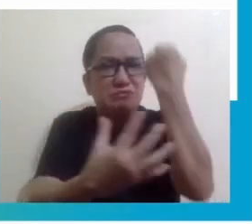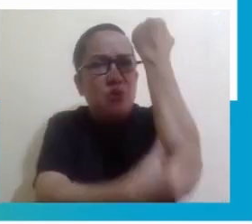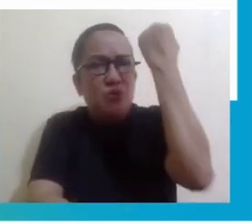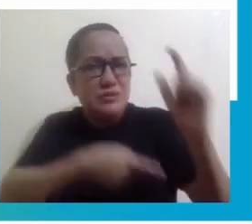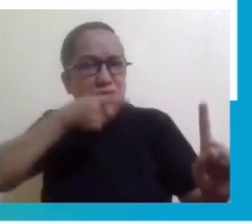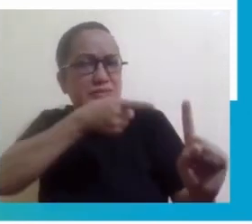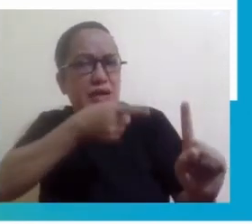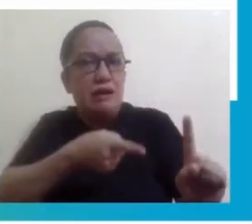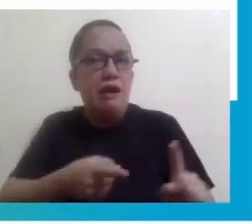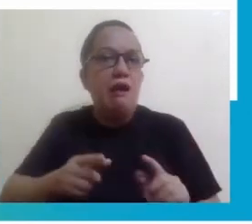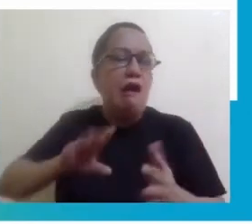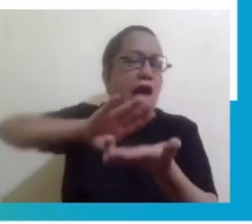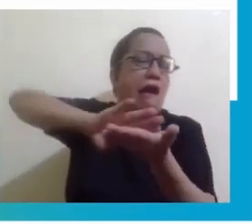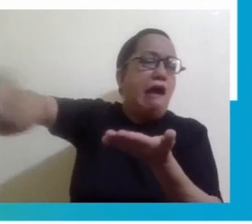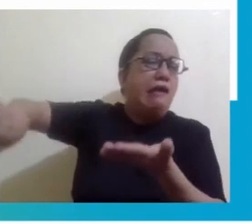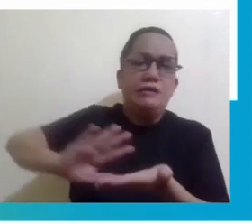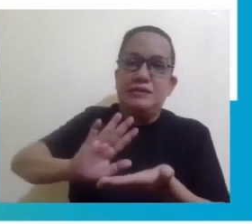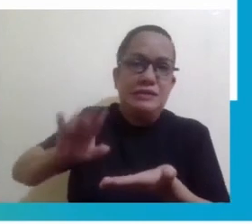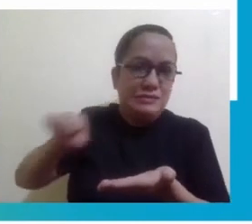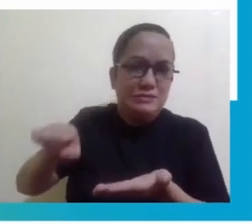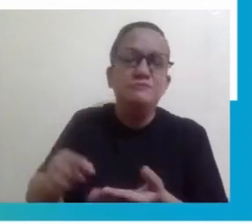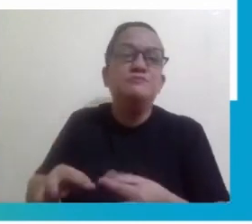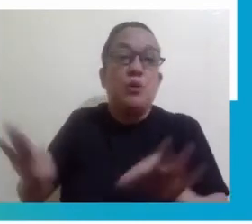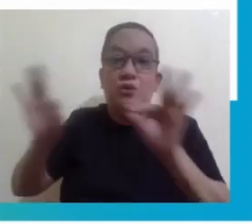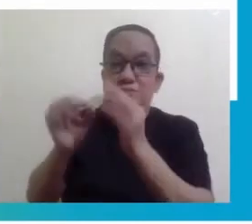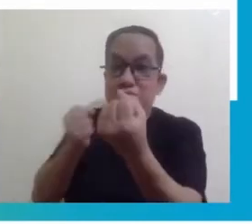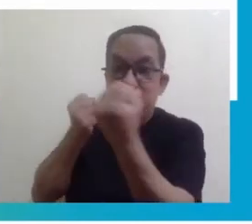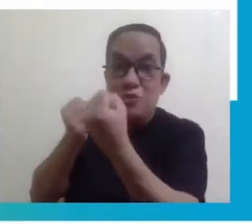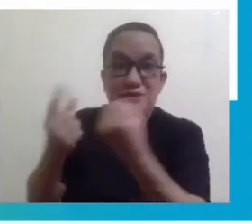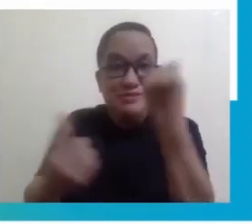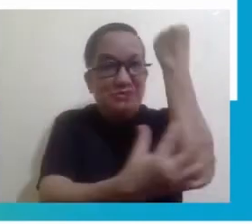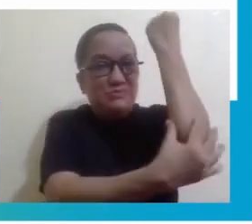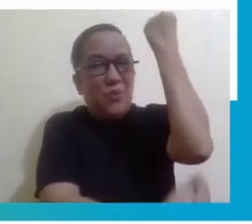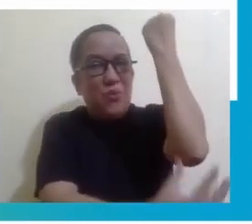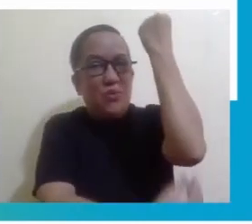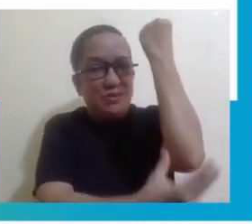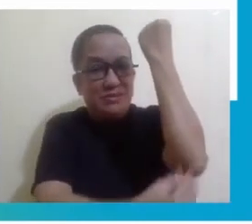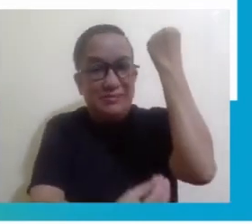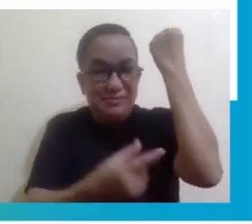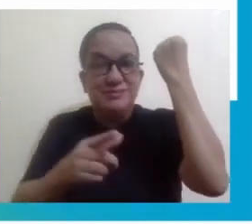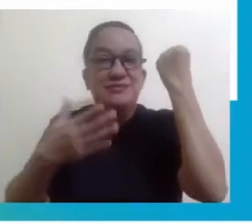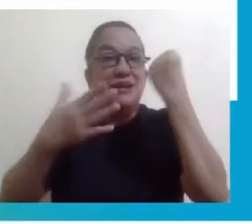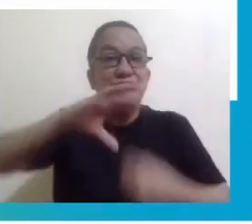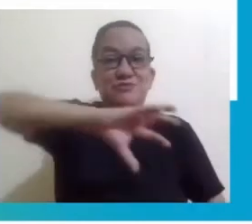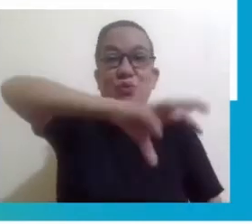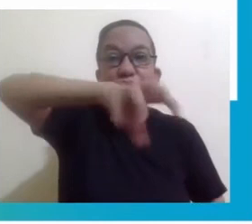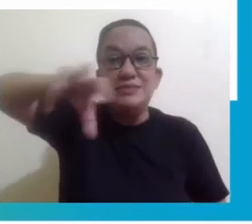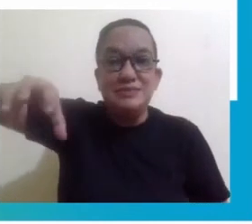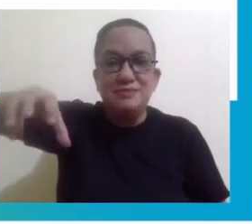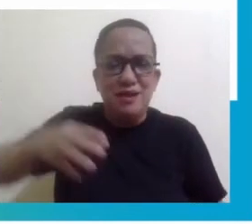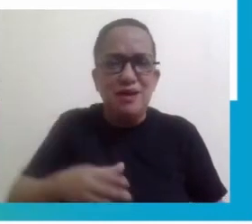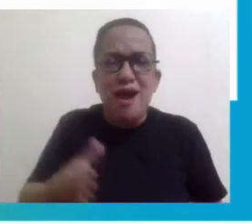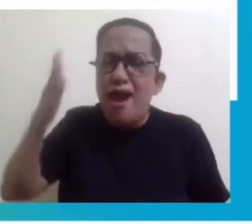Moreover, given that low-income countries have relatively larger youth population, we do recognize the region will only recover